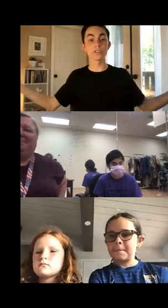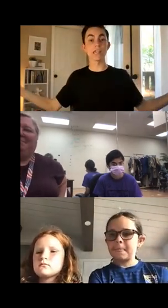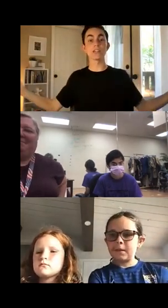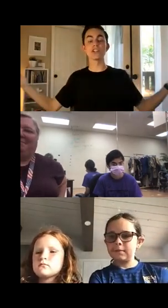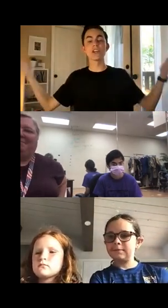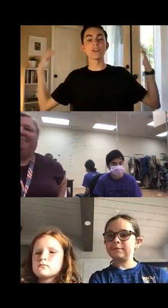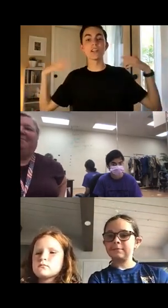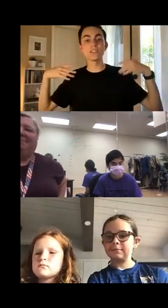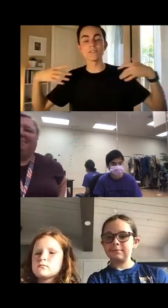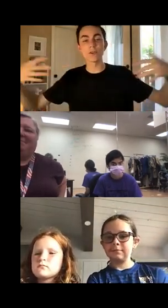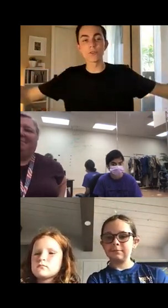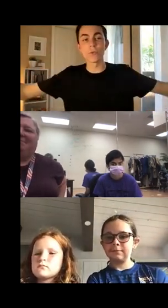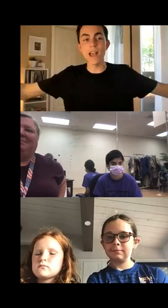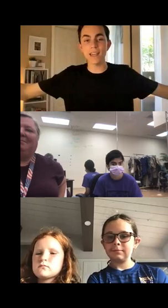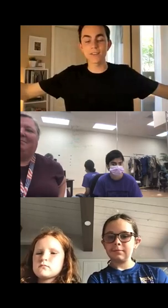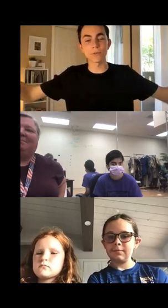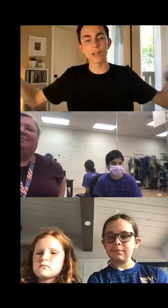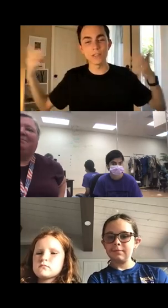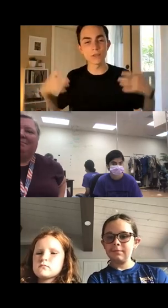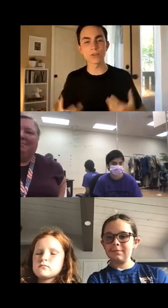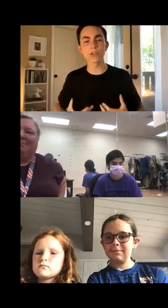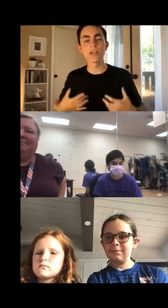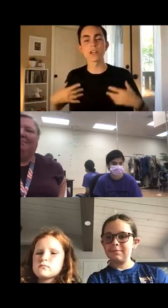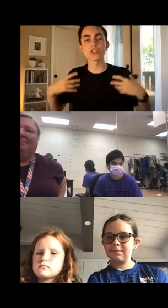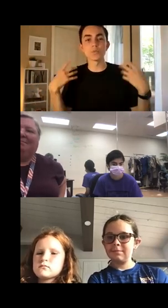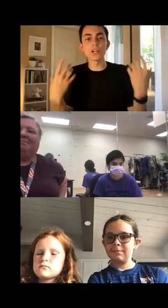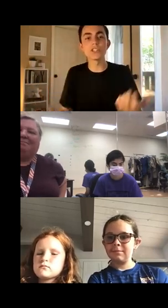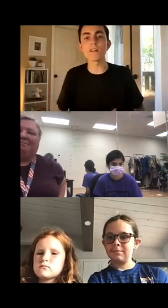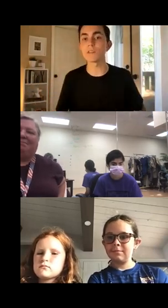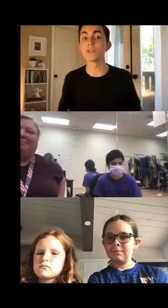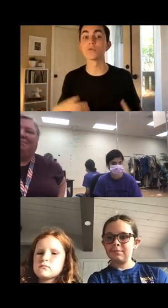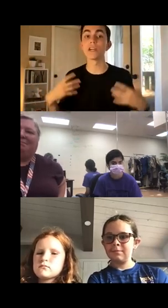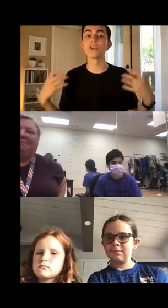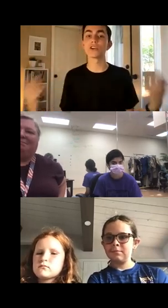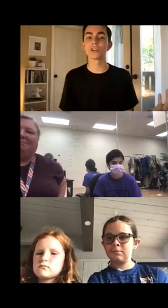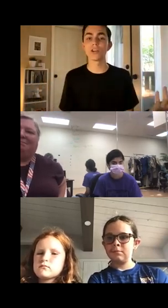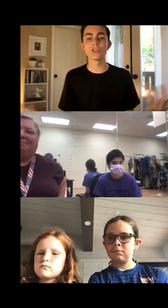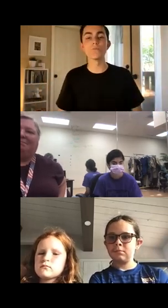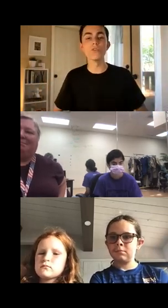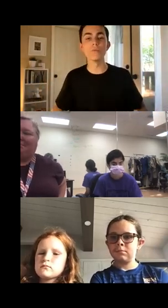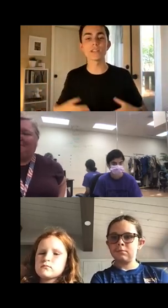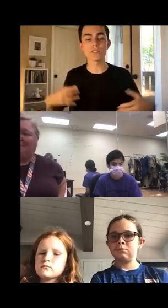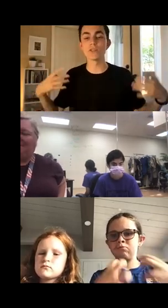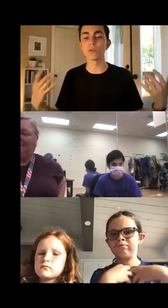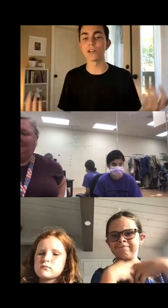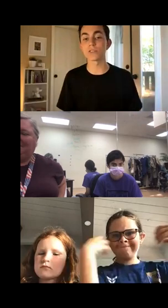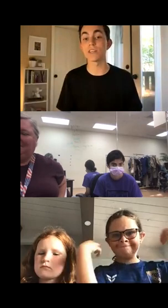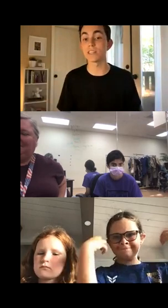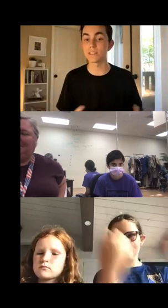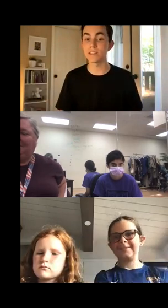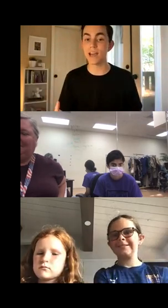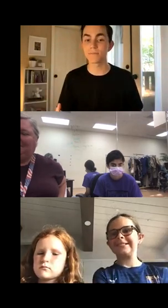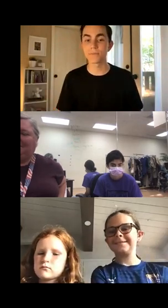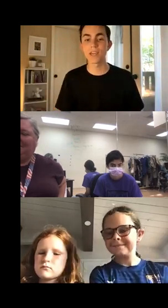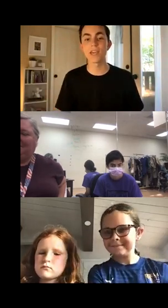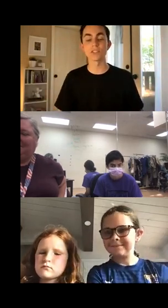you're on stage, the audience is farther away, right? So your expressions have to be greater. Your movements have to be greater so they can